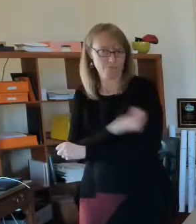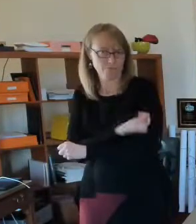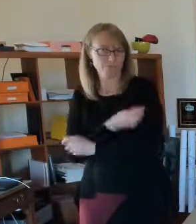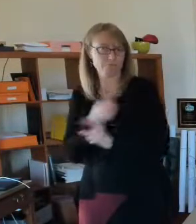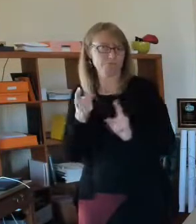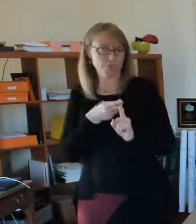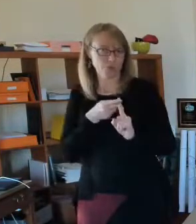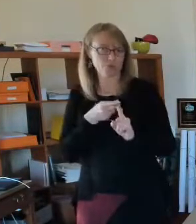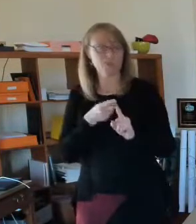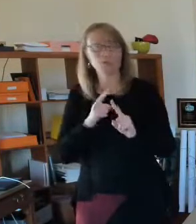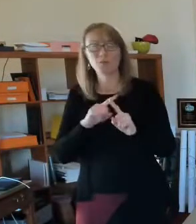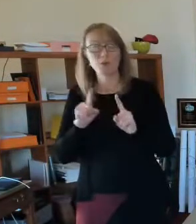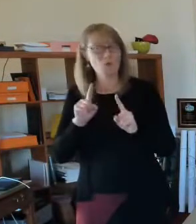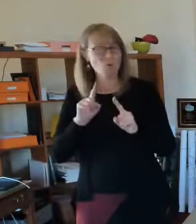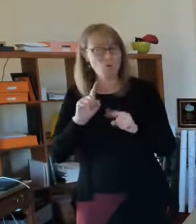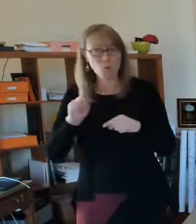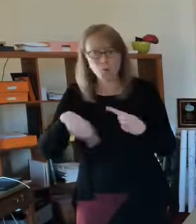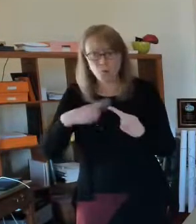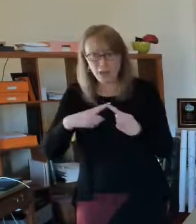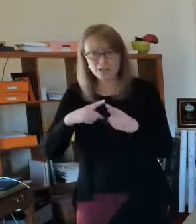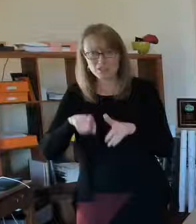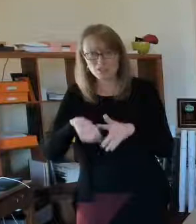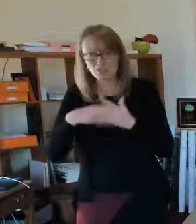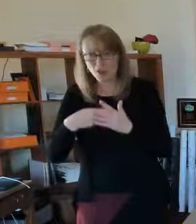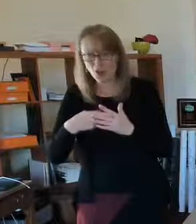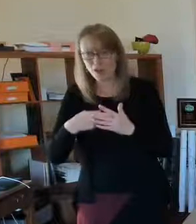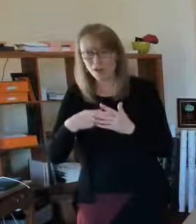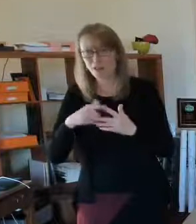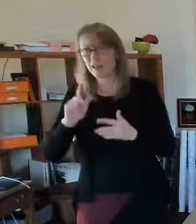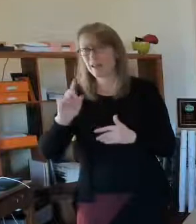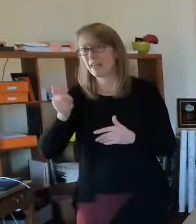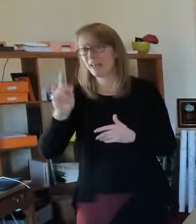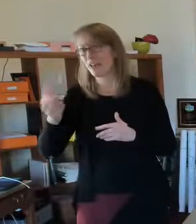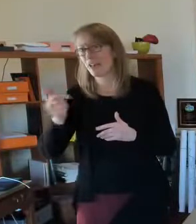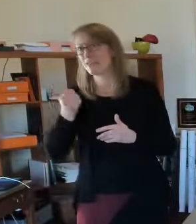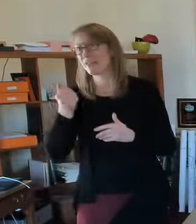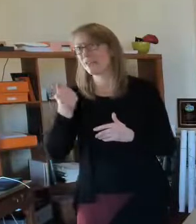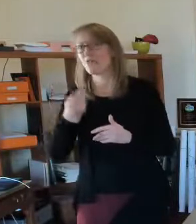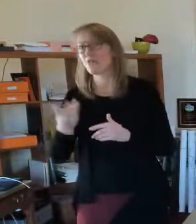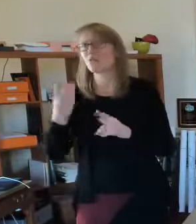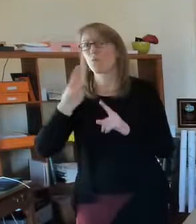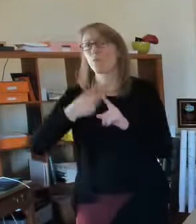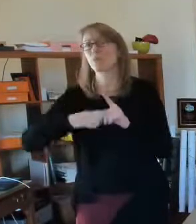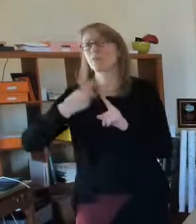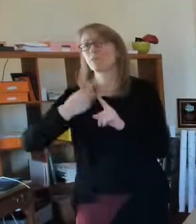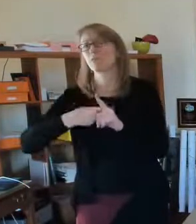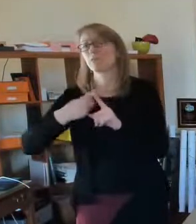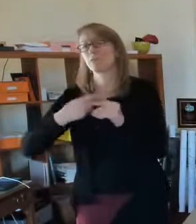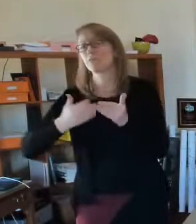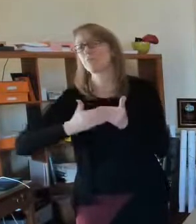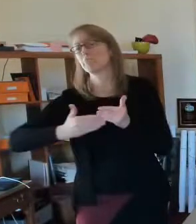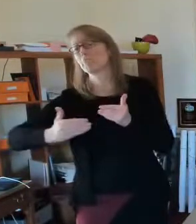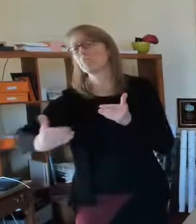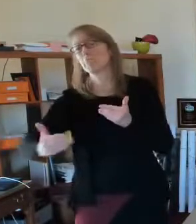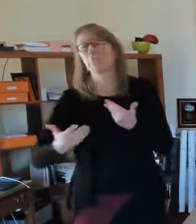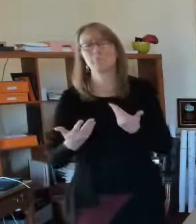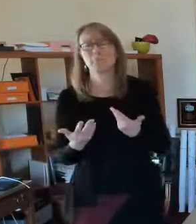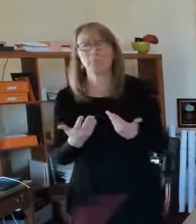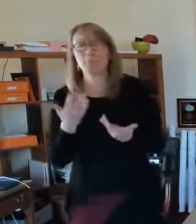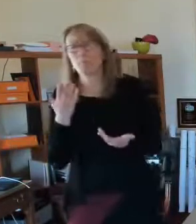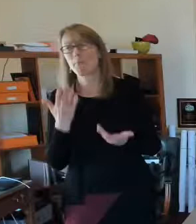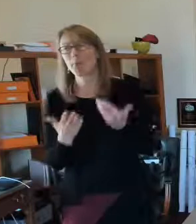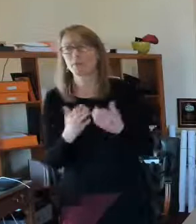several months away. We're only in November, and for any large rollout of that, we're looking